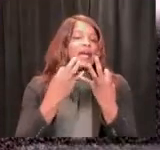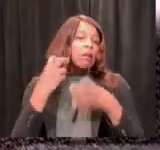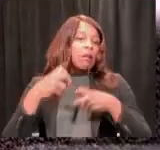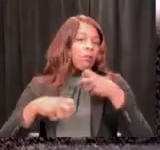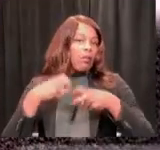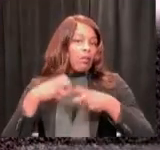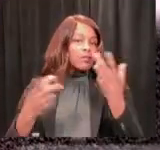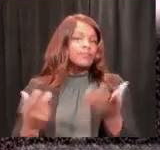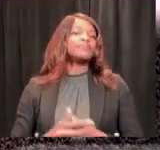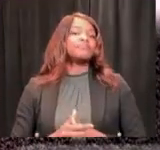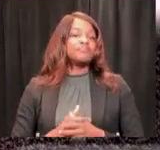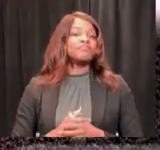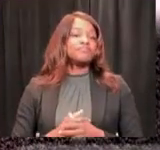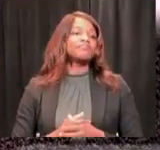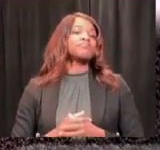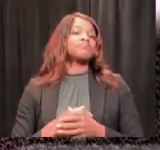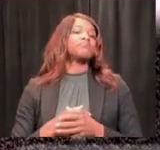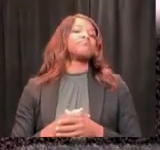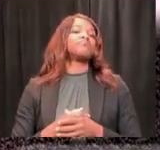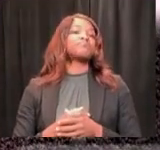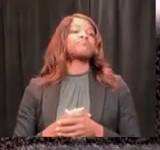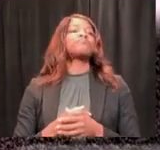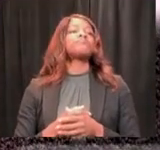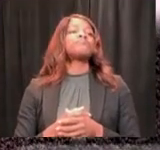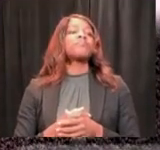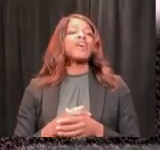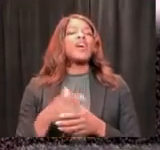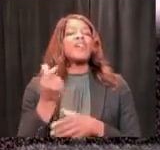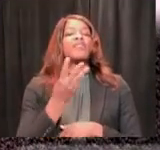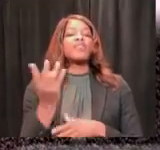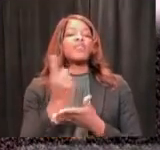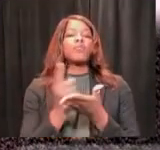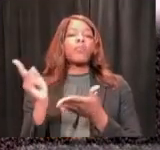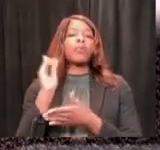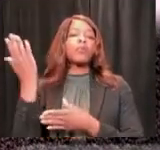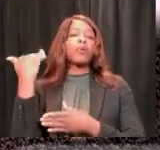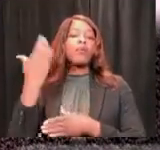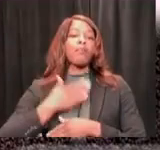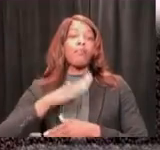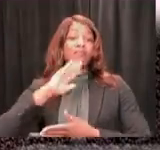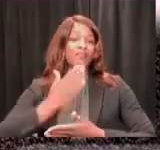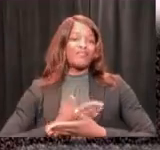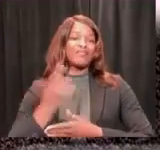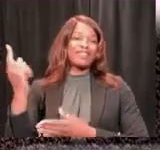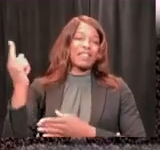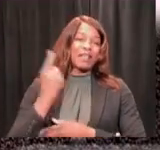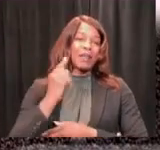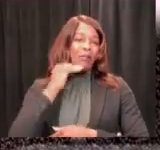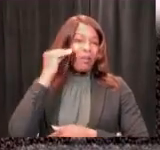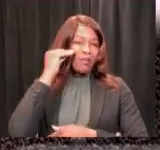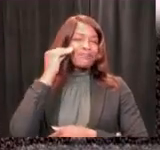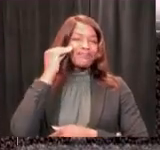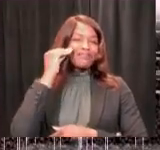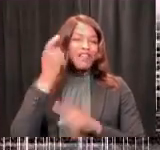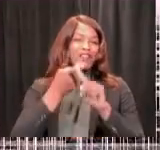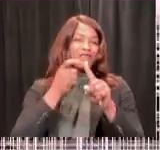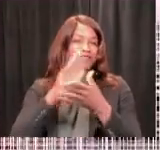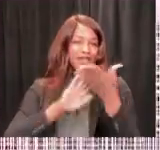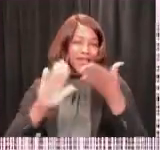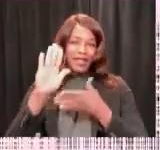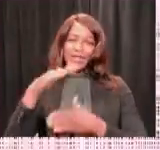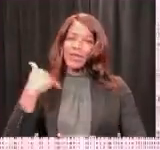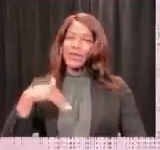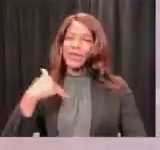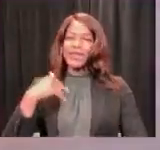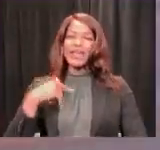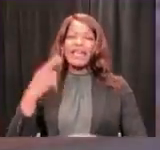family baggage. It was a couple of weeks ago, and my daughter was home, right? She came home, and as she came home, she